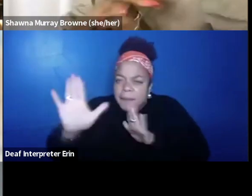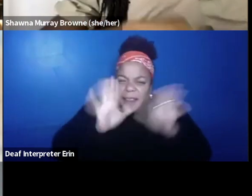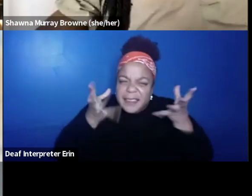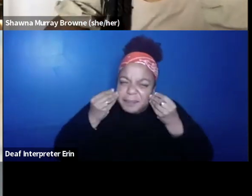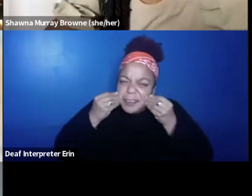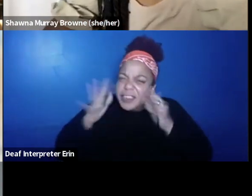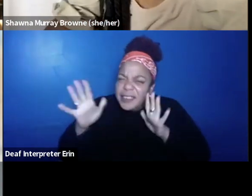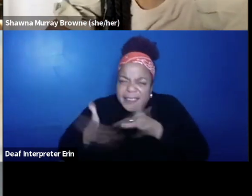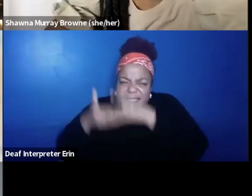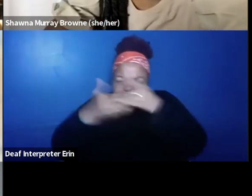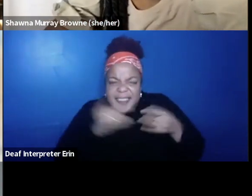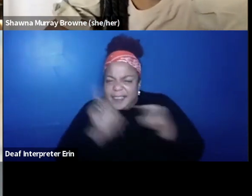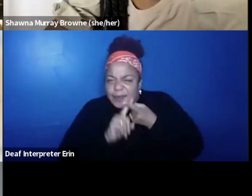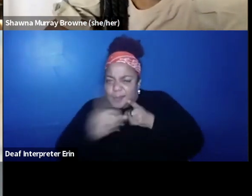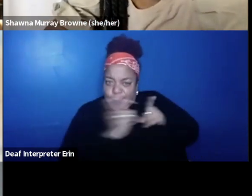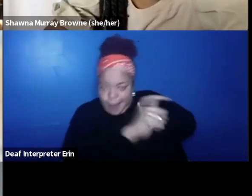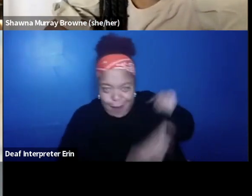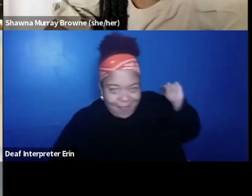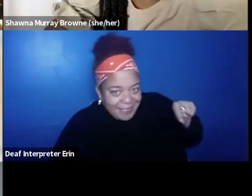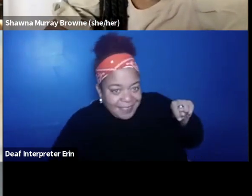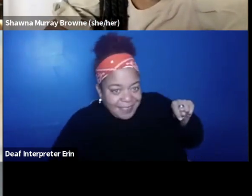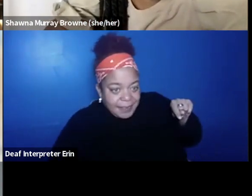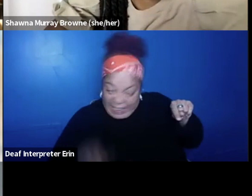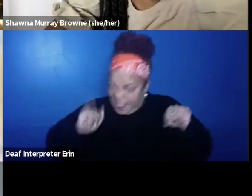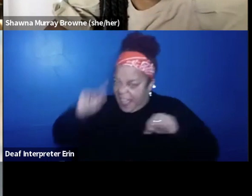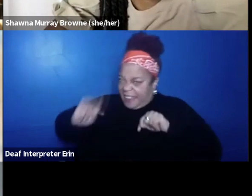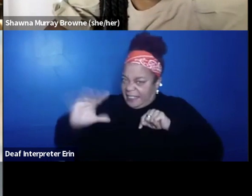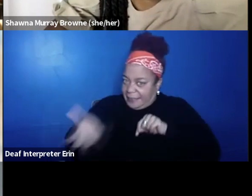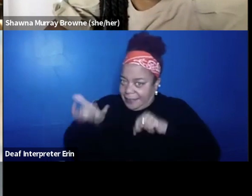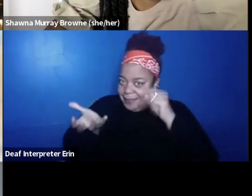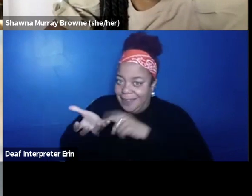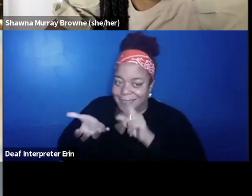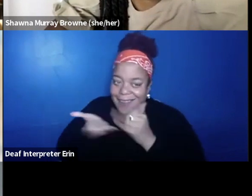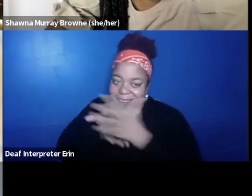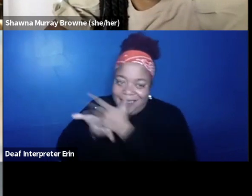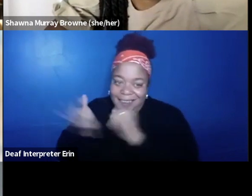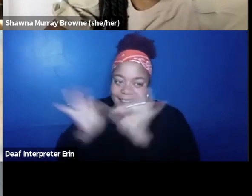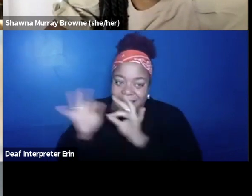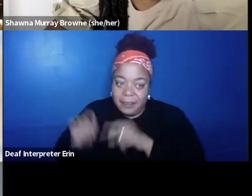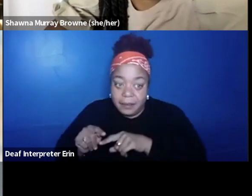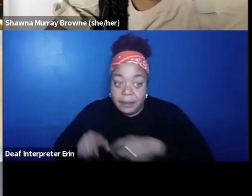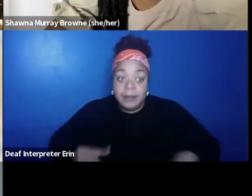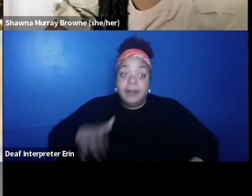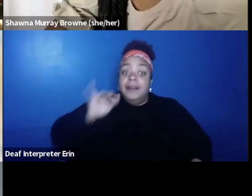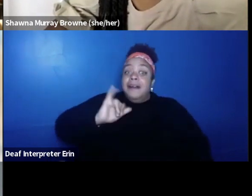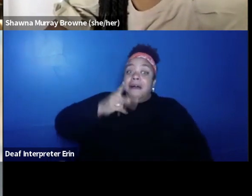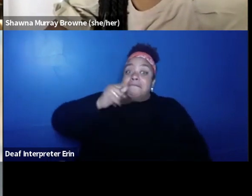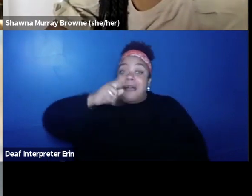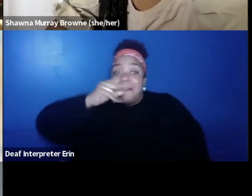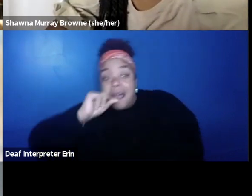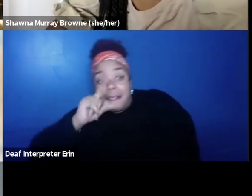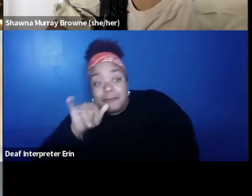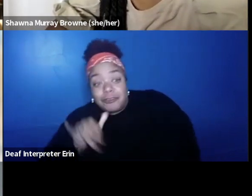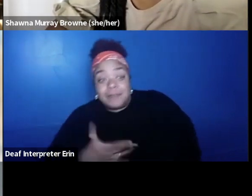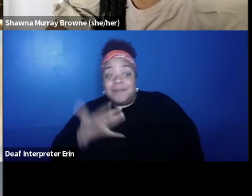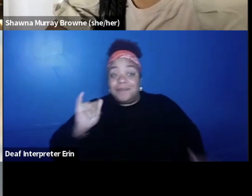about, as I did earlier, the kind of prescription of pathology, right? The prescription of incarceration, it is the everyday life